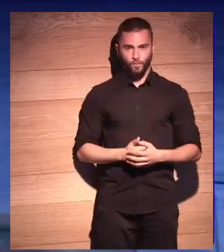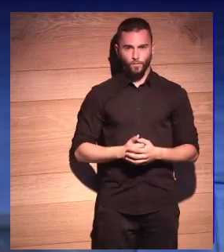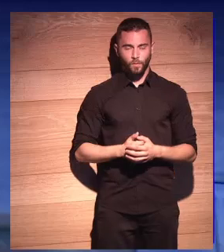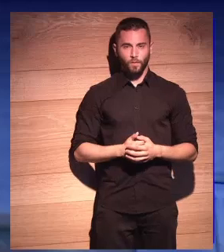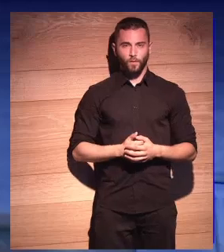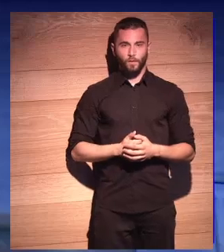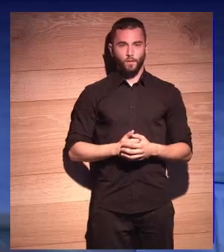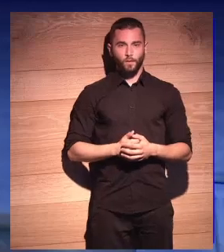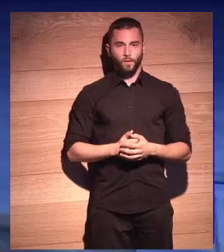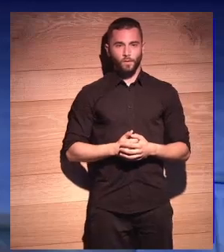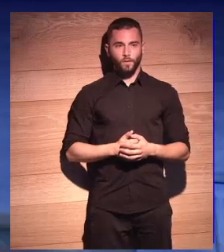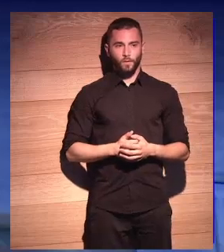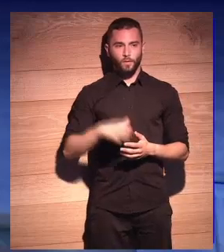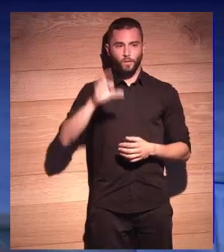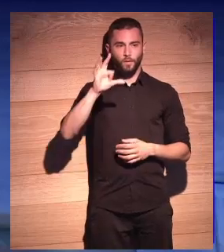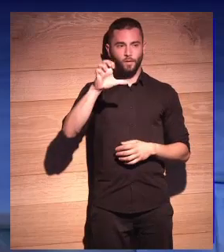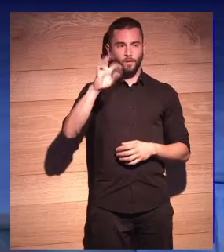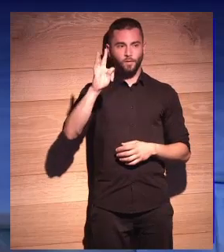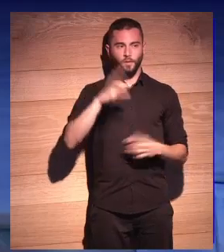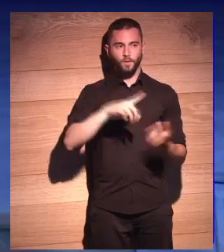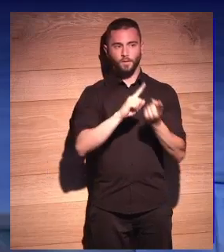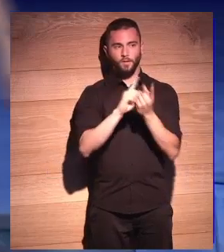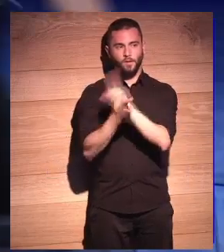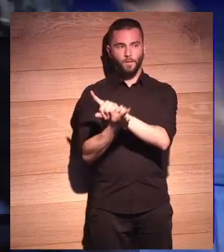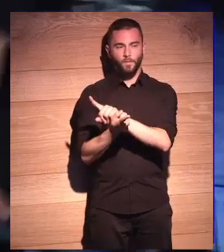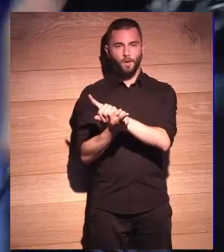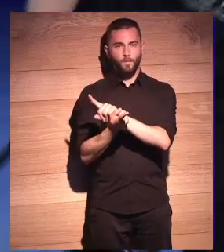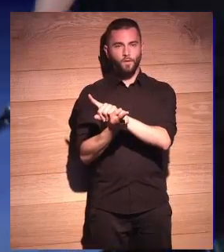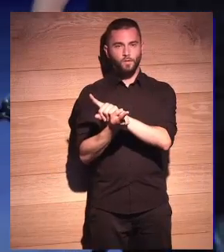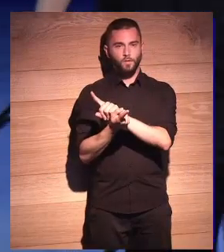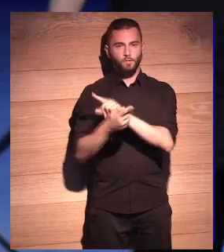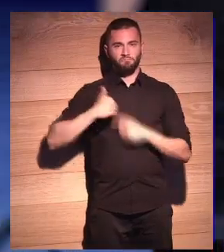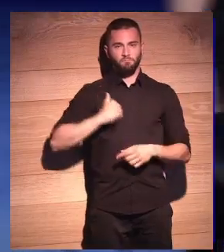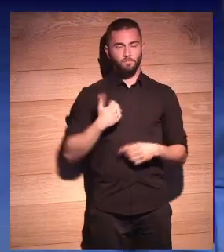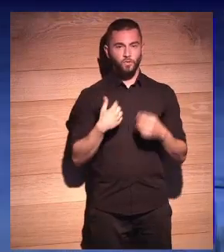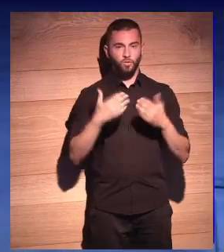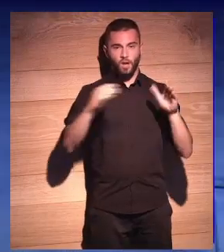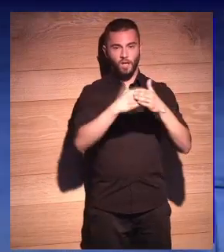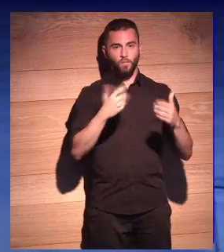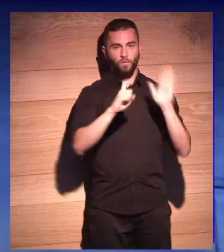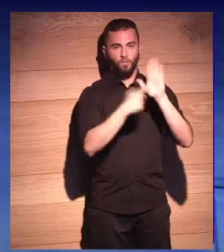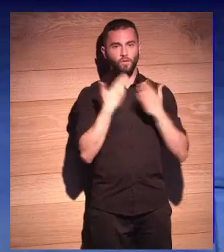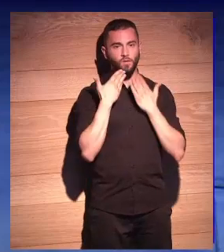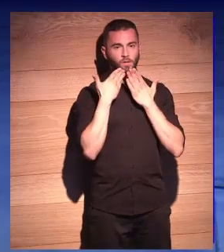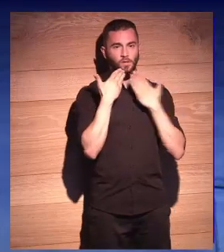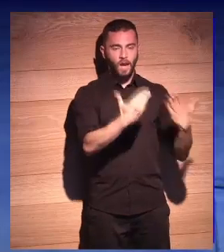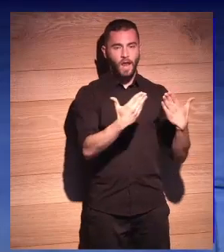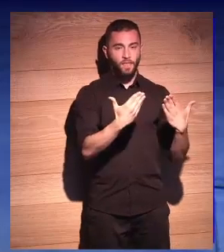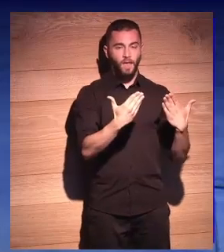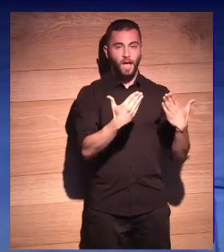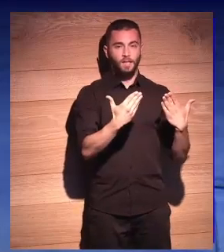movement. As we change the set, I would like to take the opportunity to thank the whole team